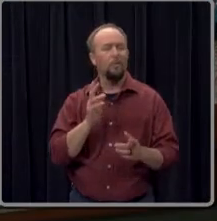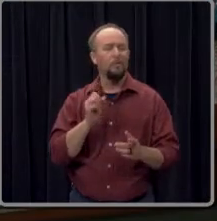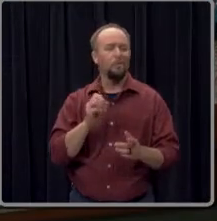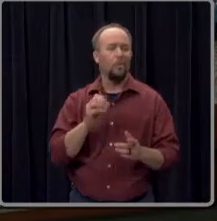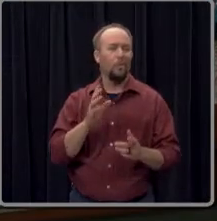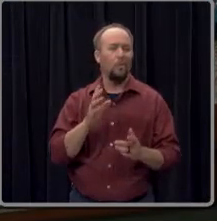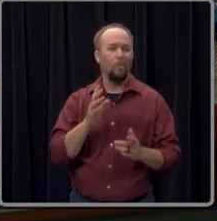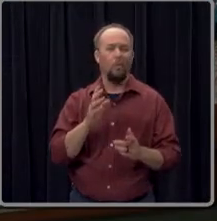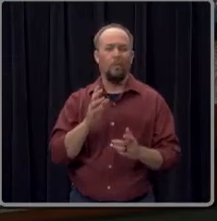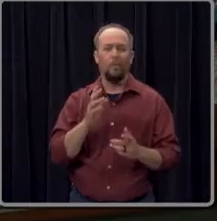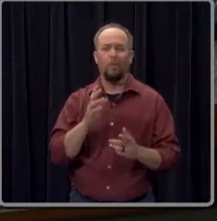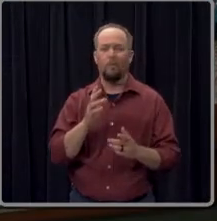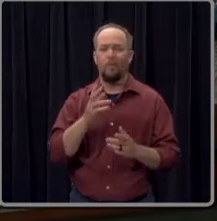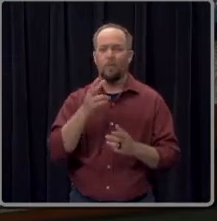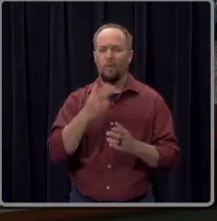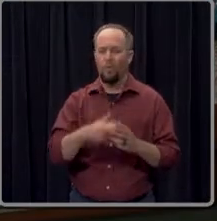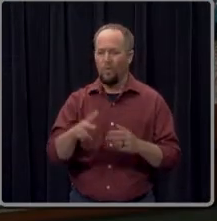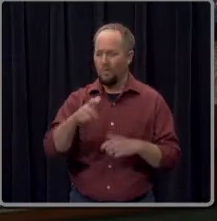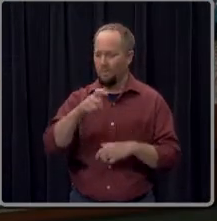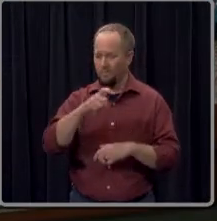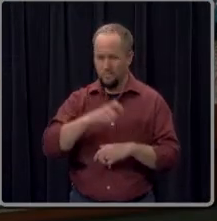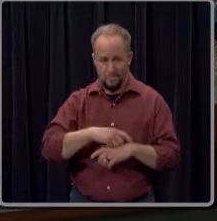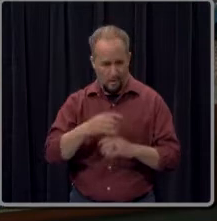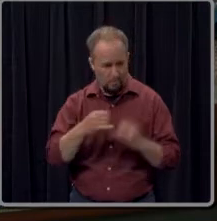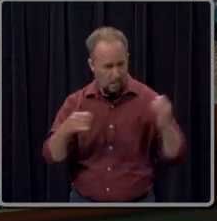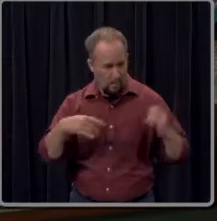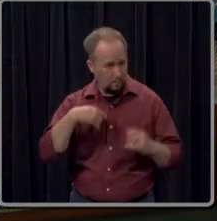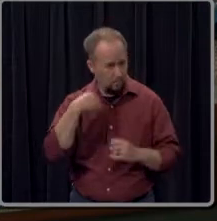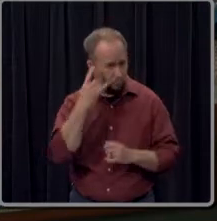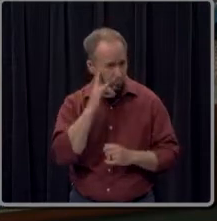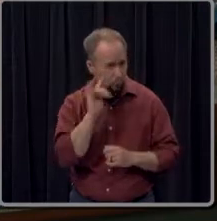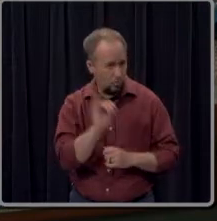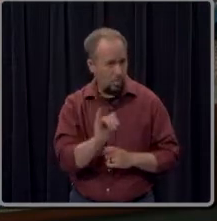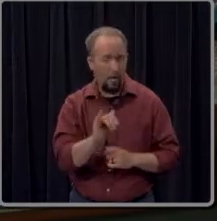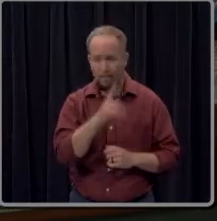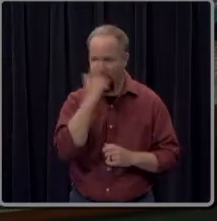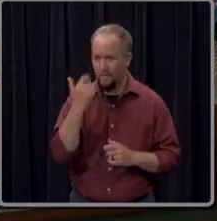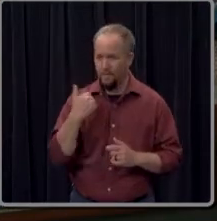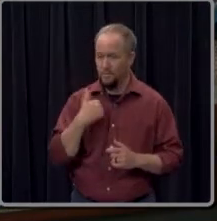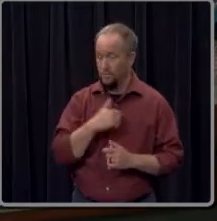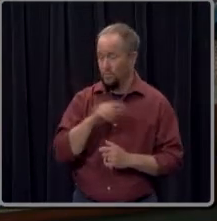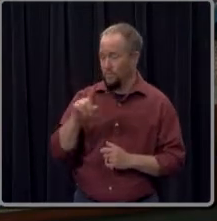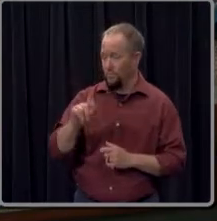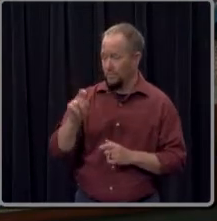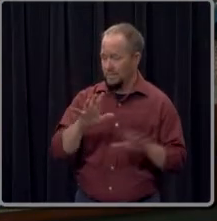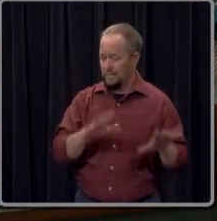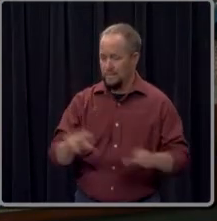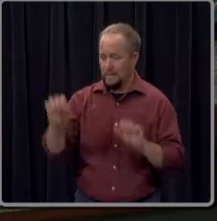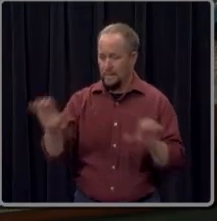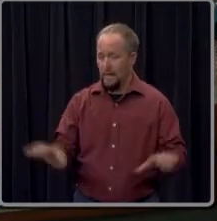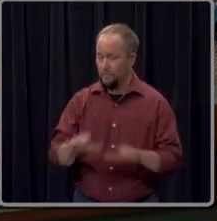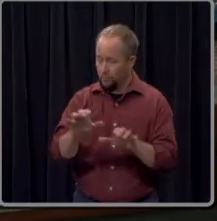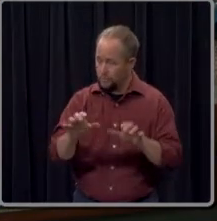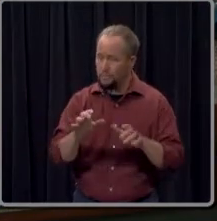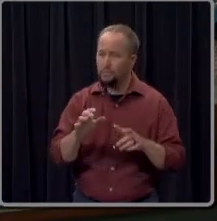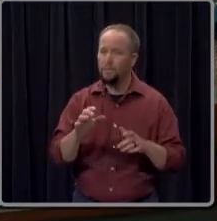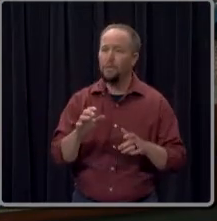give a quick timeline on what that's going to look like, because we do need to actually take action.